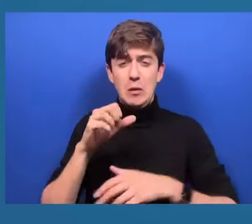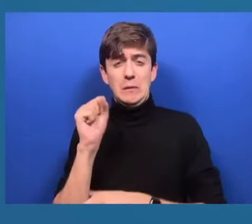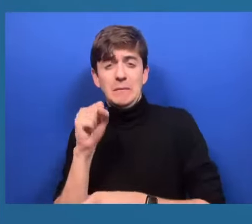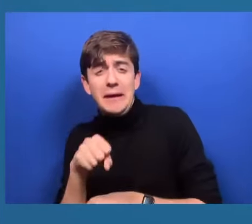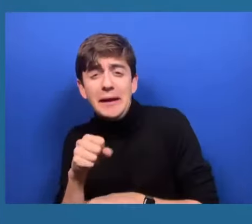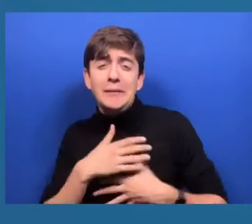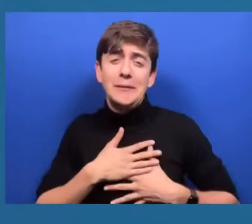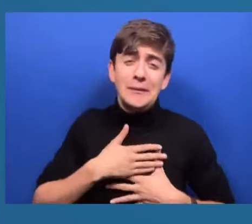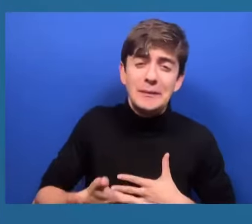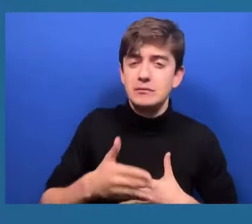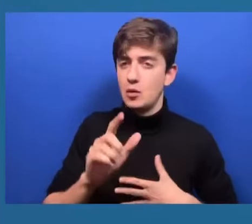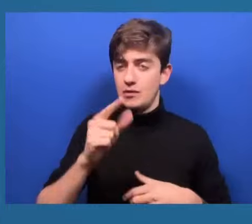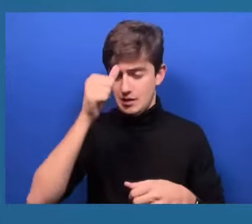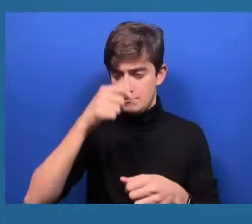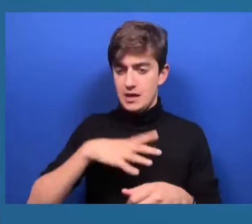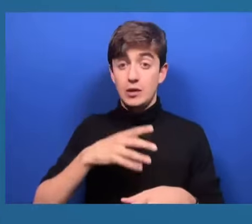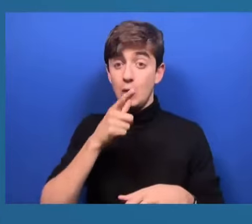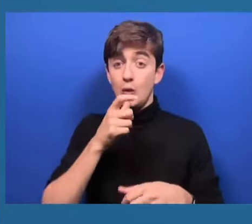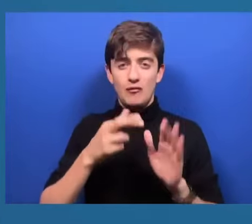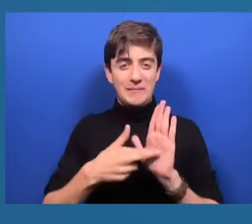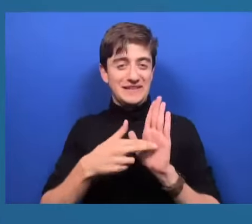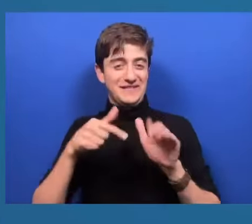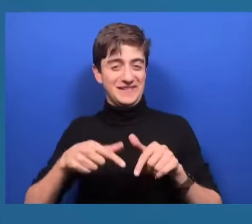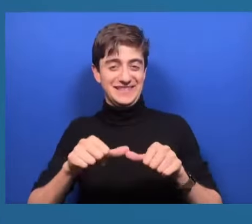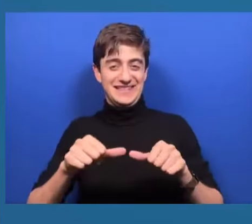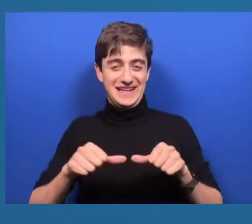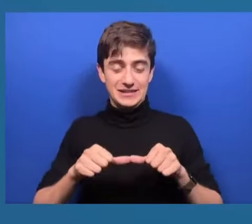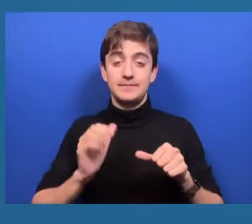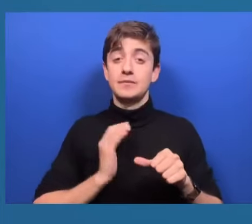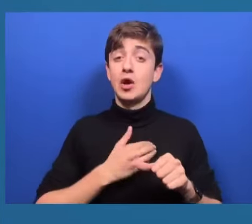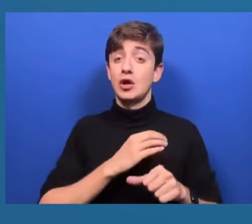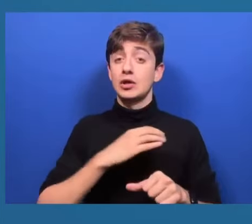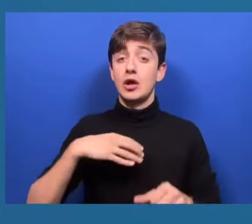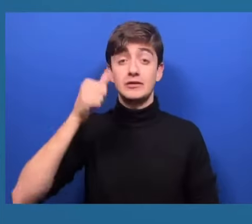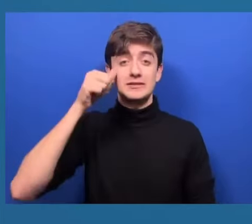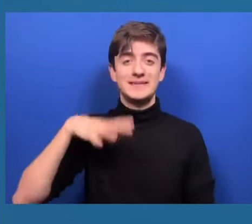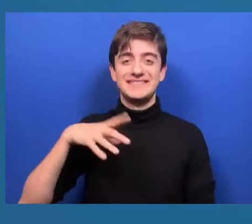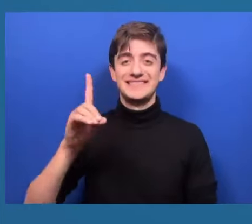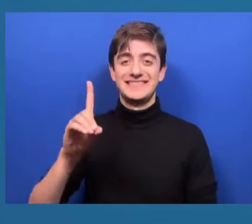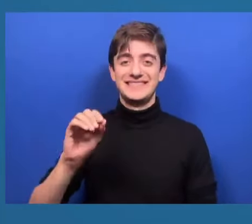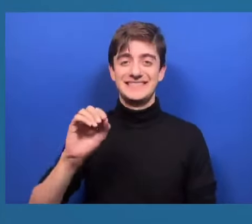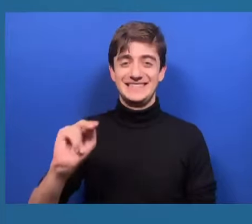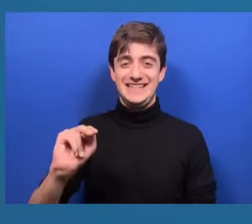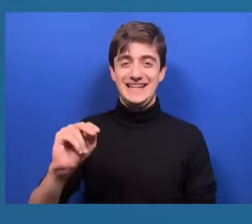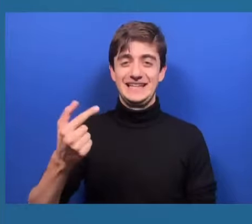that man is representative of this area, our Congressman Dan Goldman.